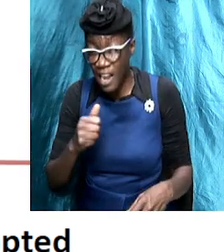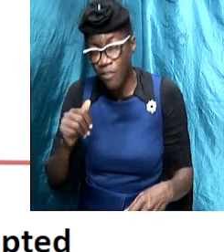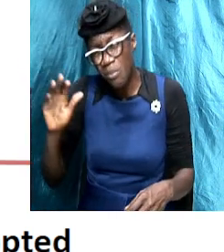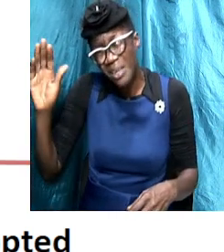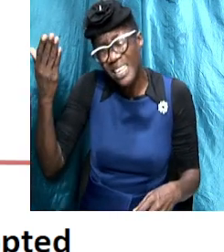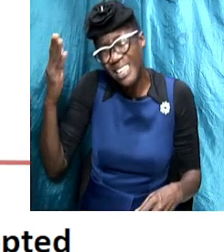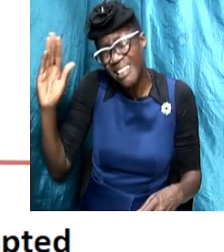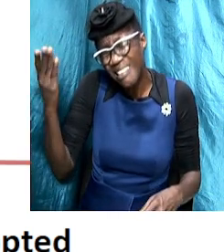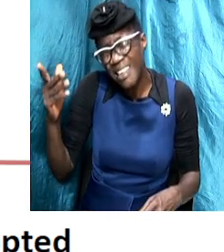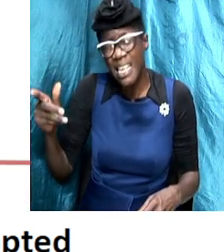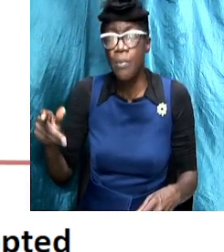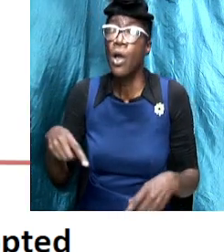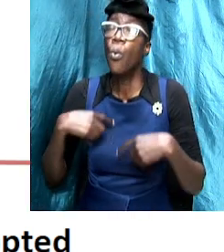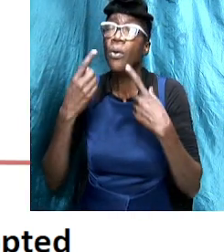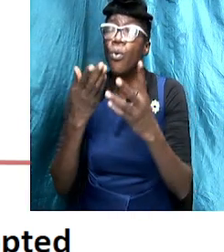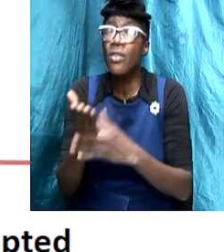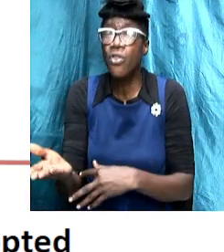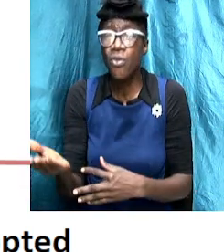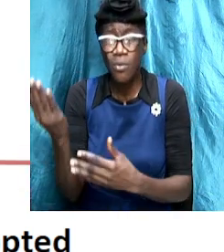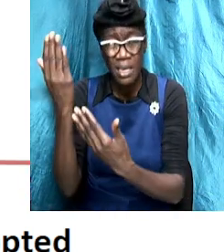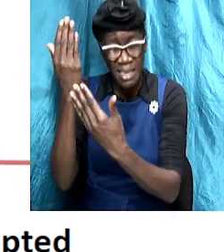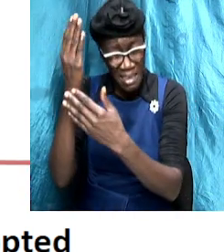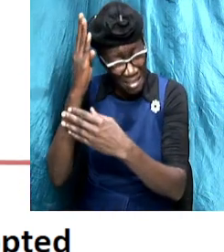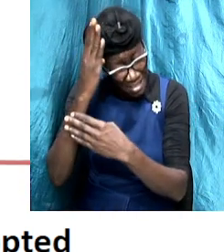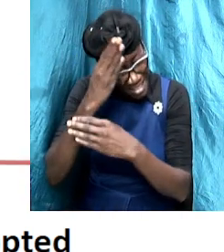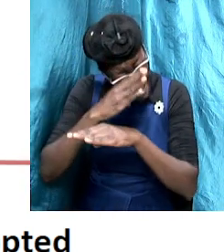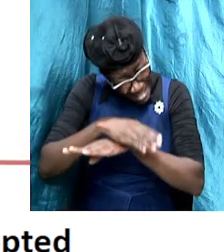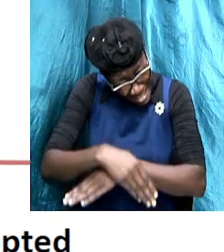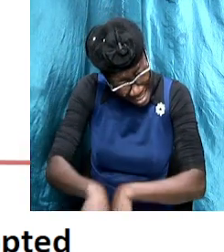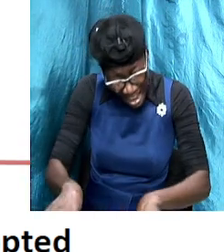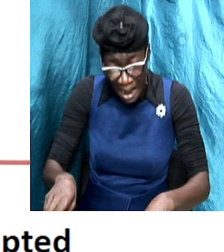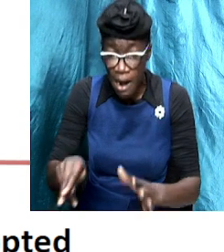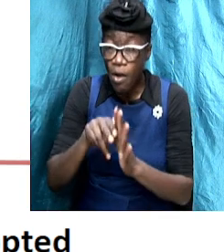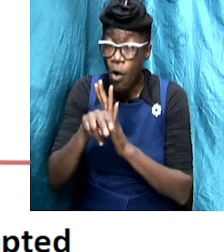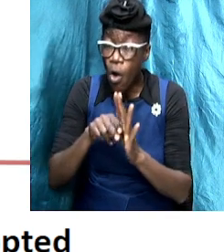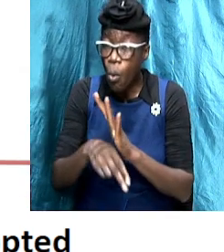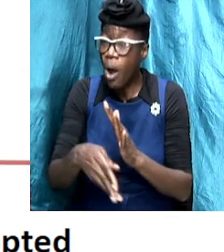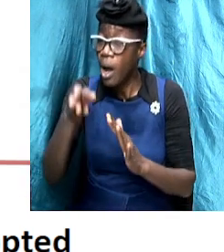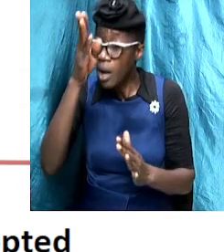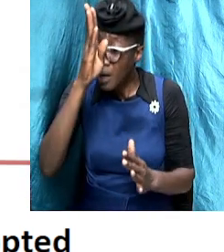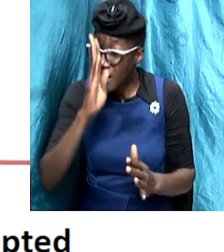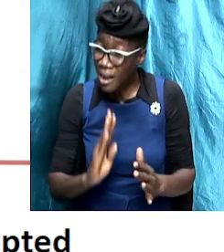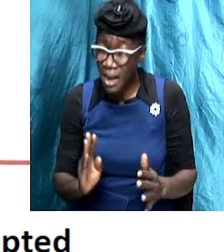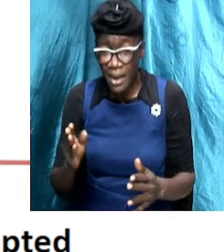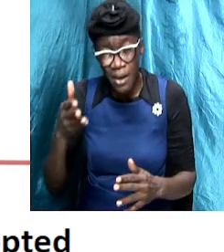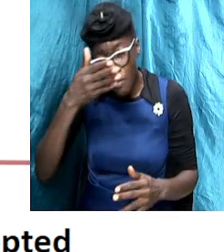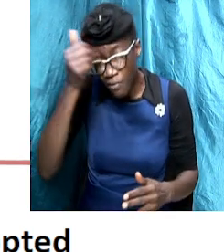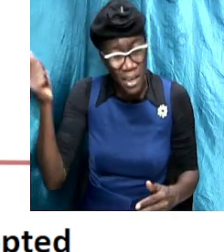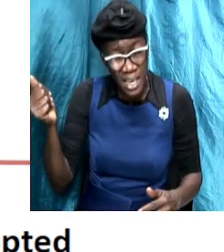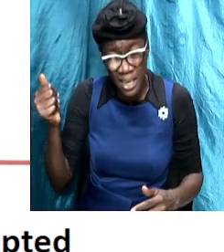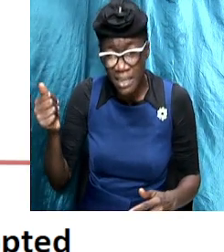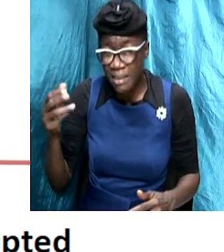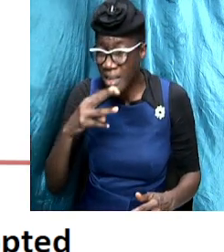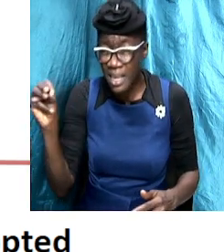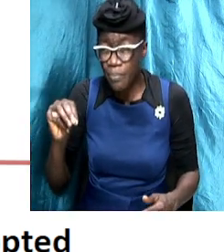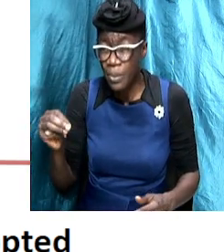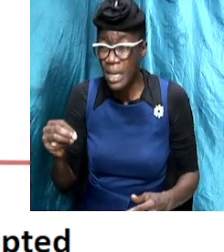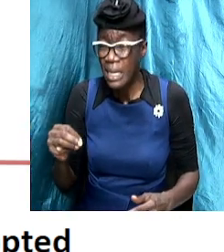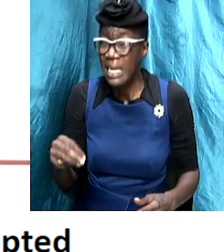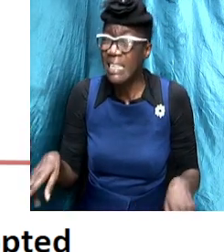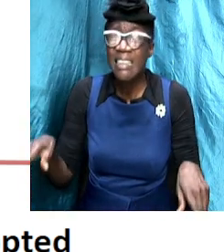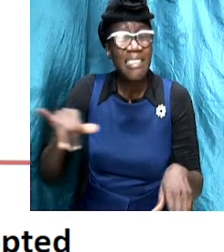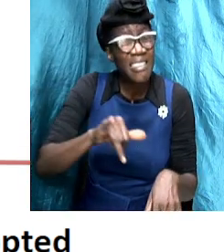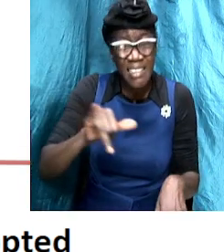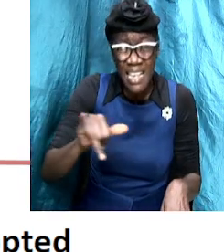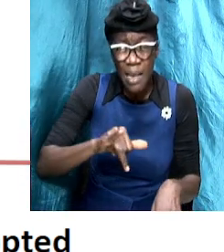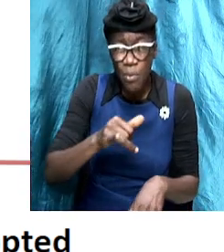when he was going through his darkest hour, that God was not there with him. In a similar way, when God was pouring out the judgment of the world upon this man,